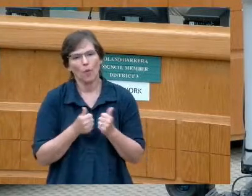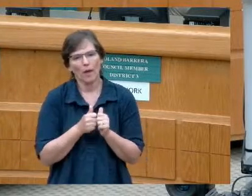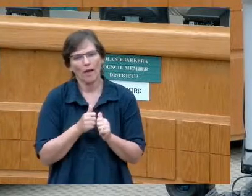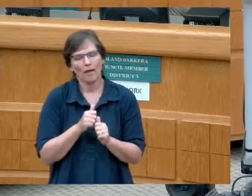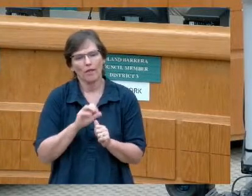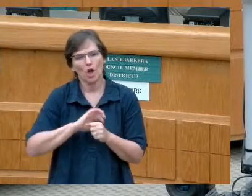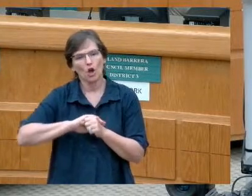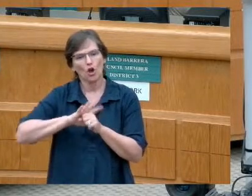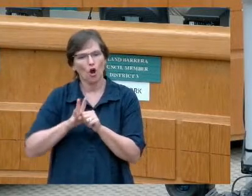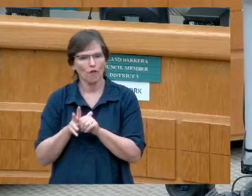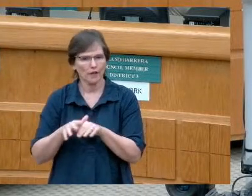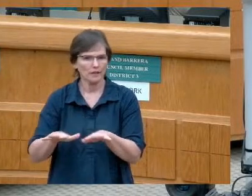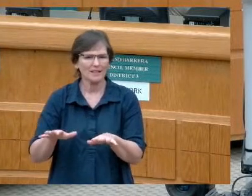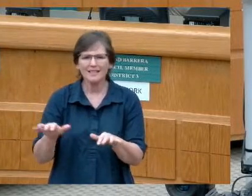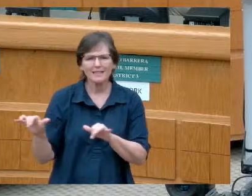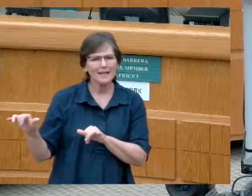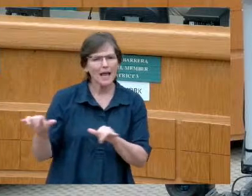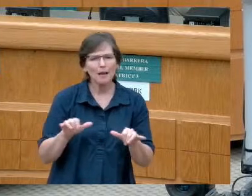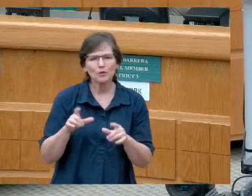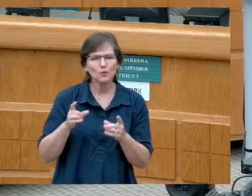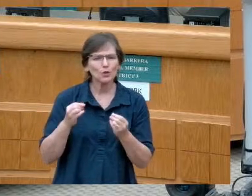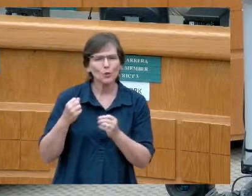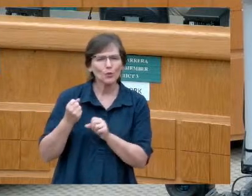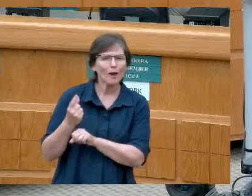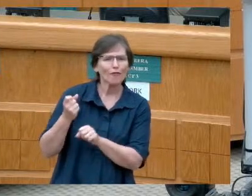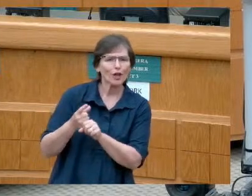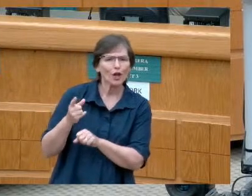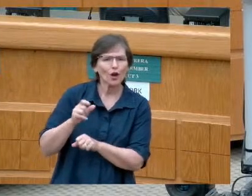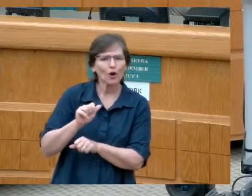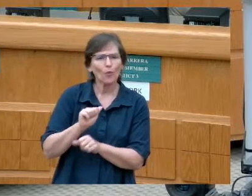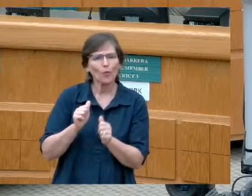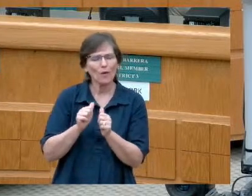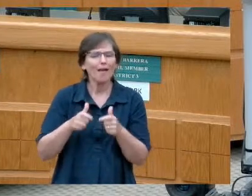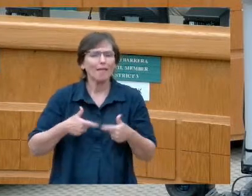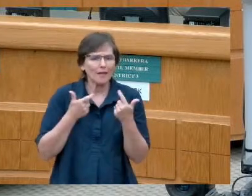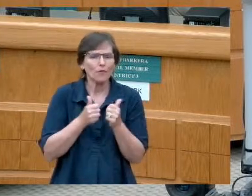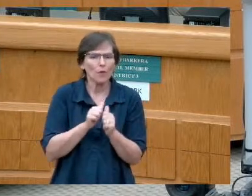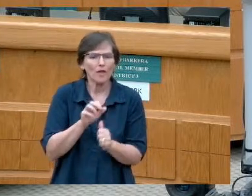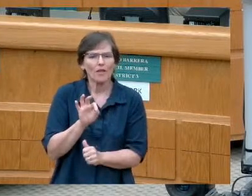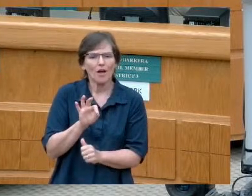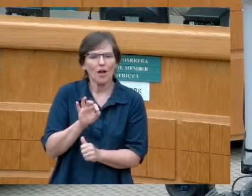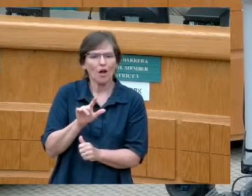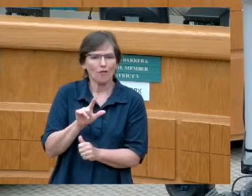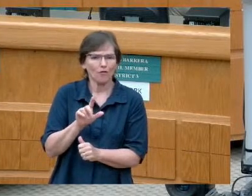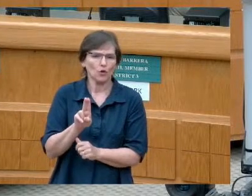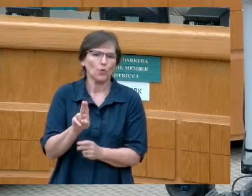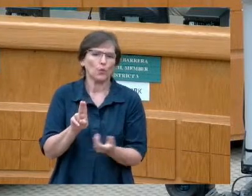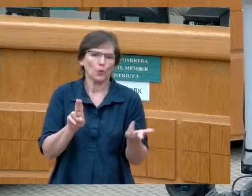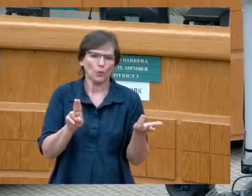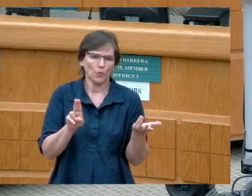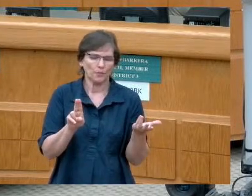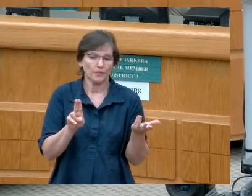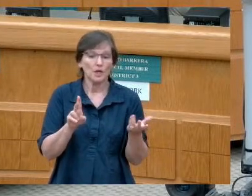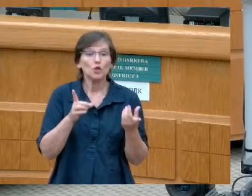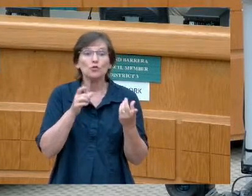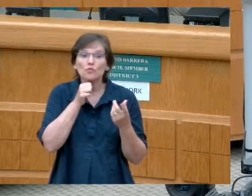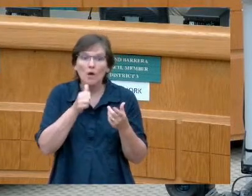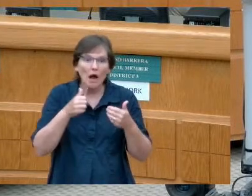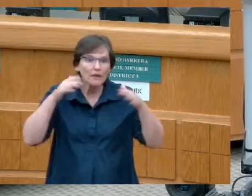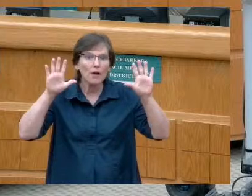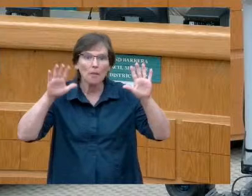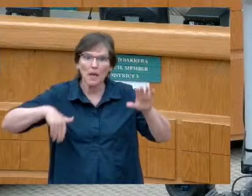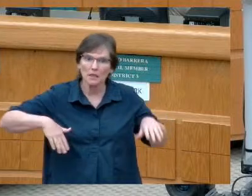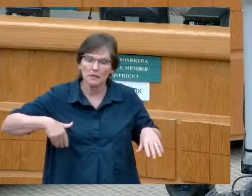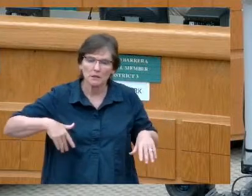and other viruses. So don't give up the fight just yet. Wash your hands often. Wear a mask when you leave